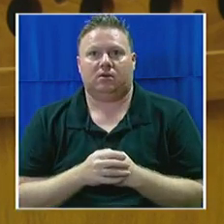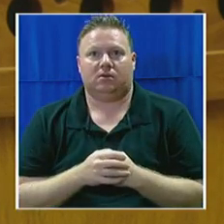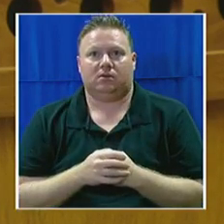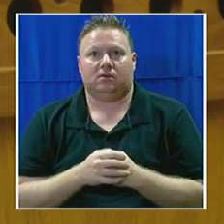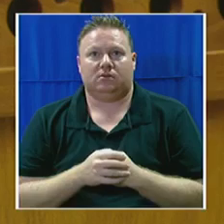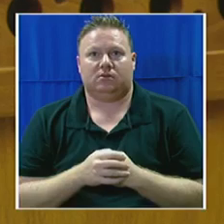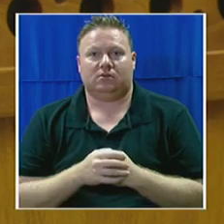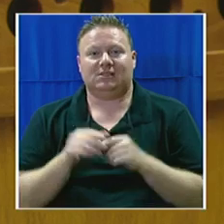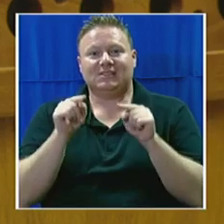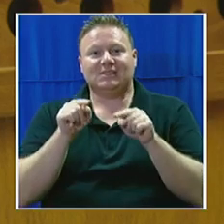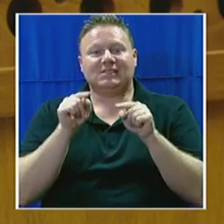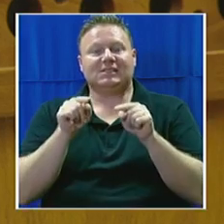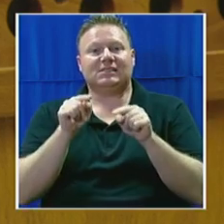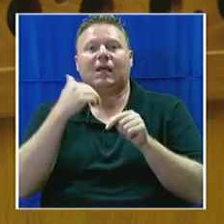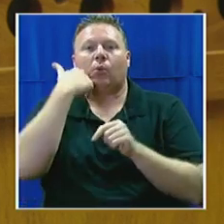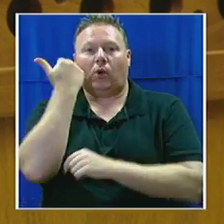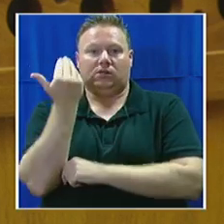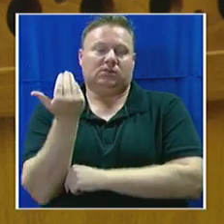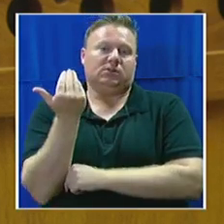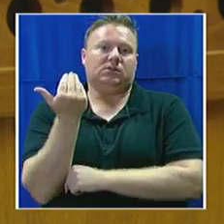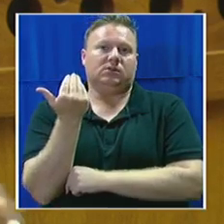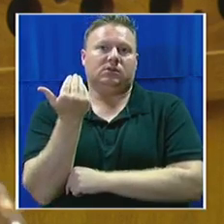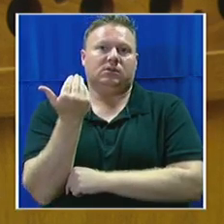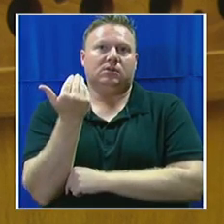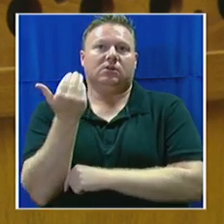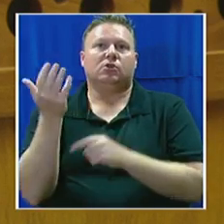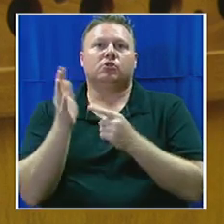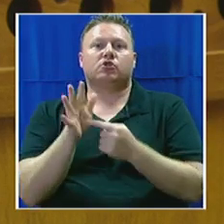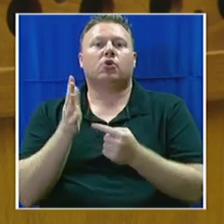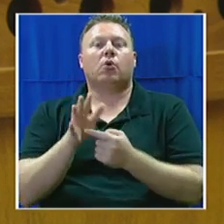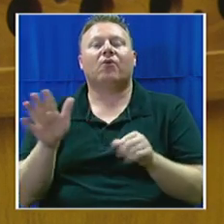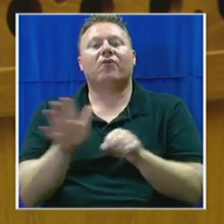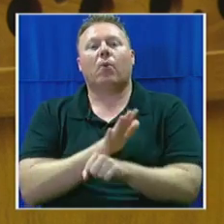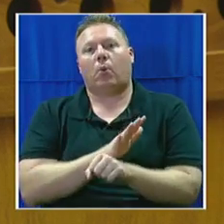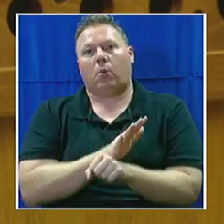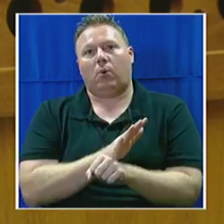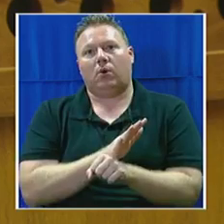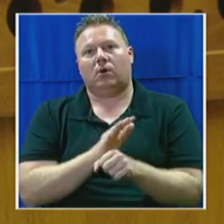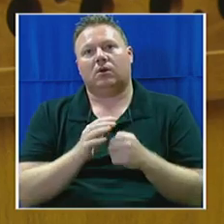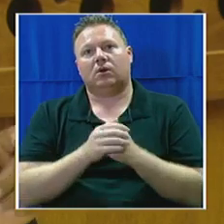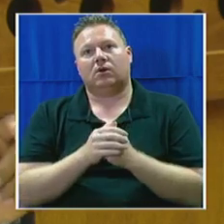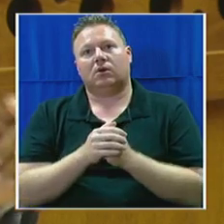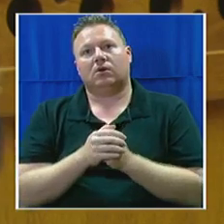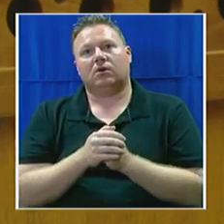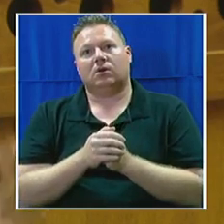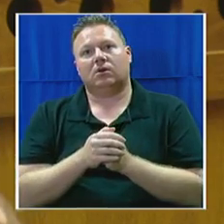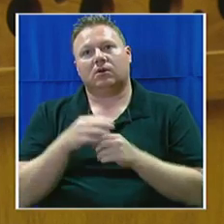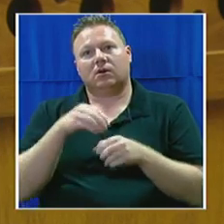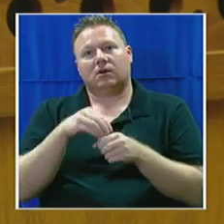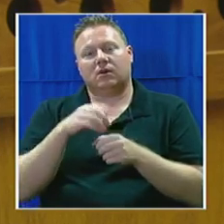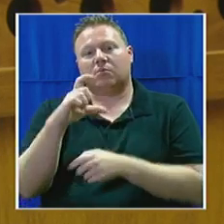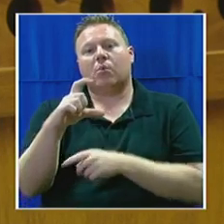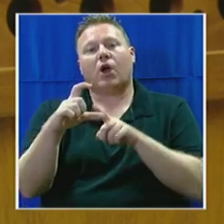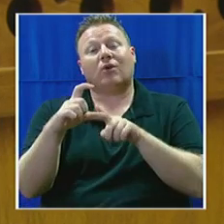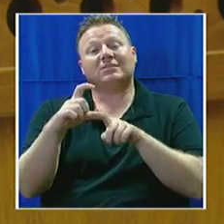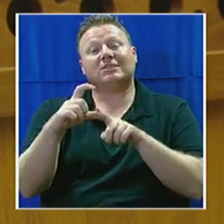That assertion has been expressed fully in a paragraph of the Freedom